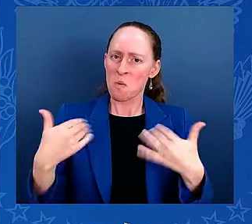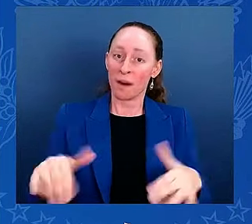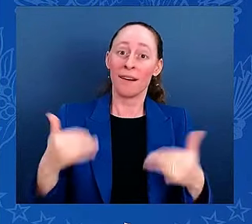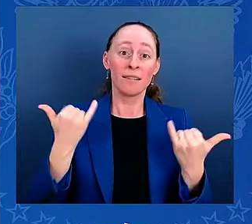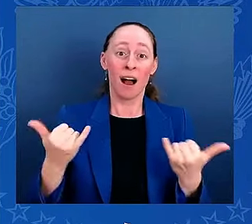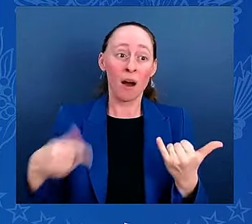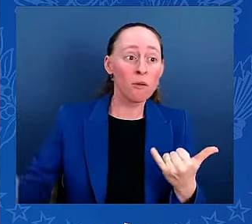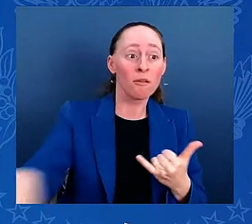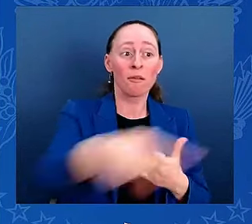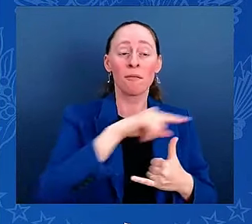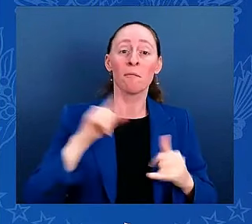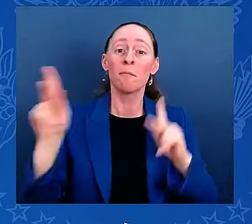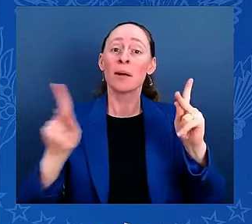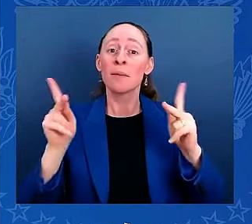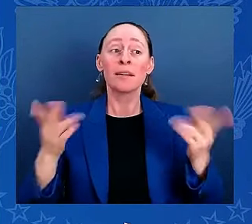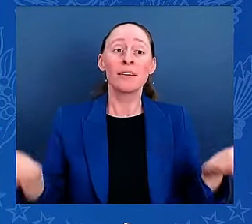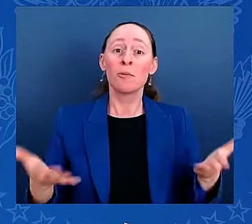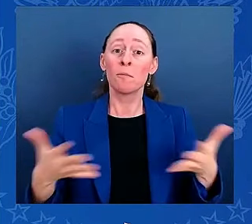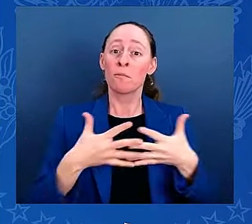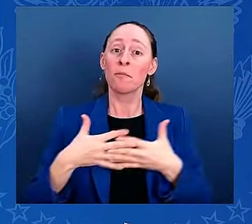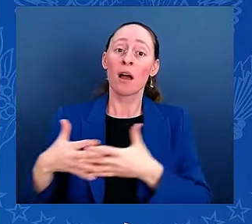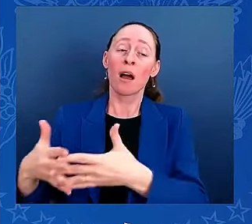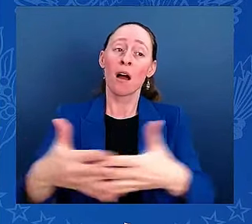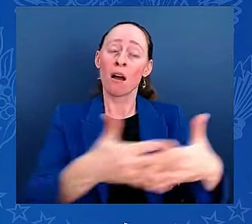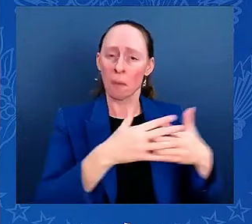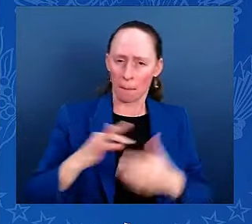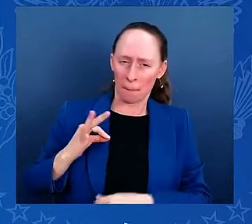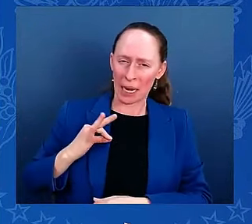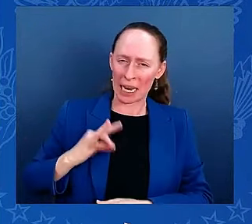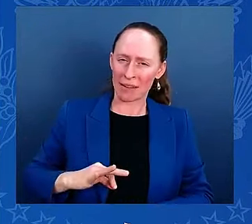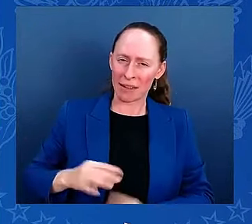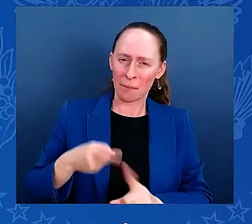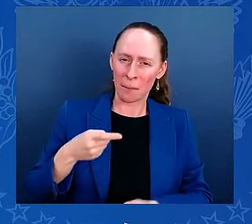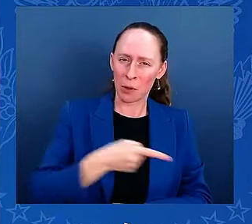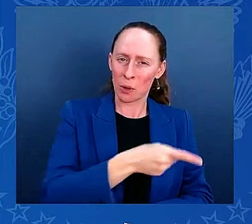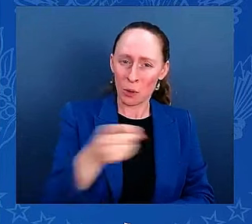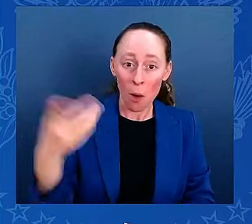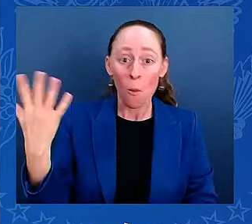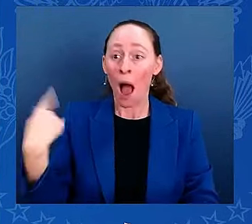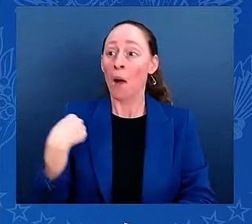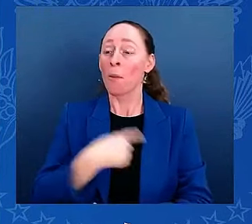people, but the vast majority of it will not be felt. We felt over the next 10 years.